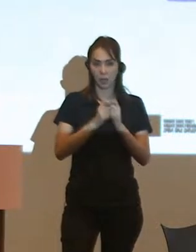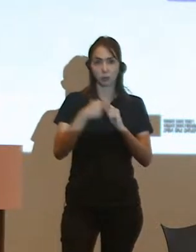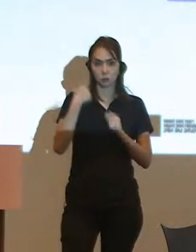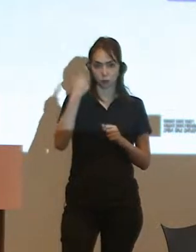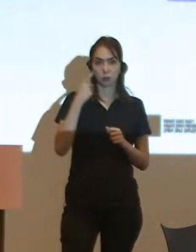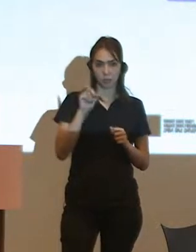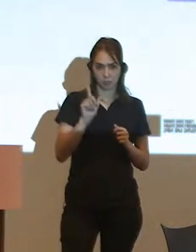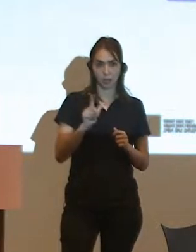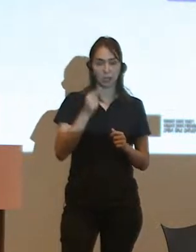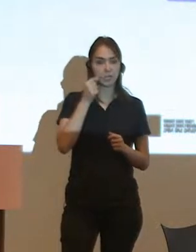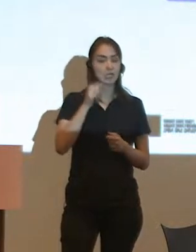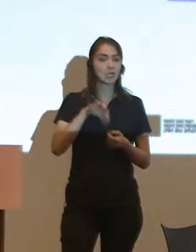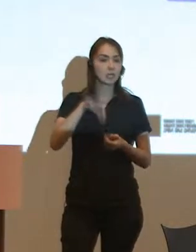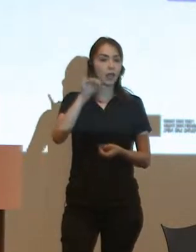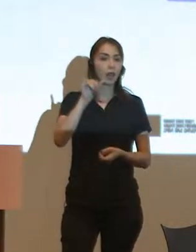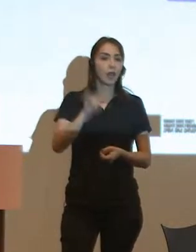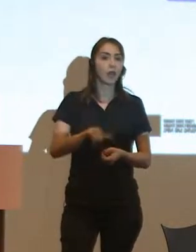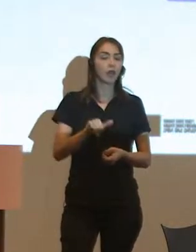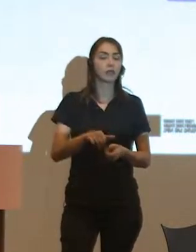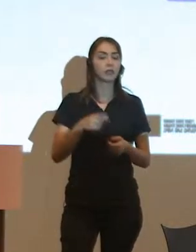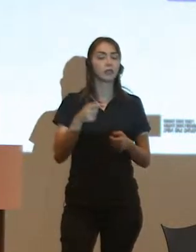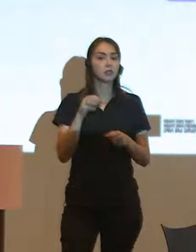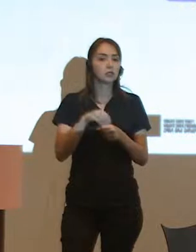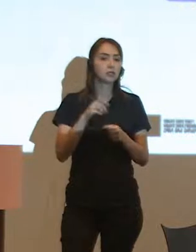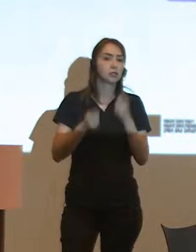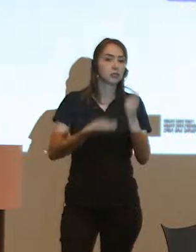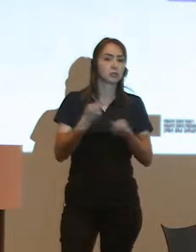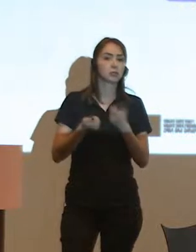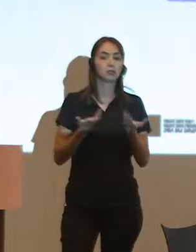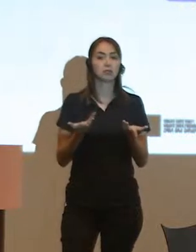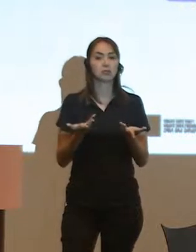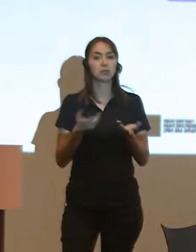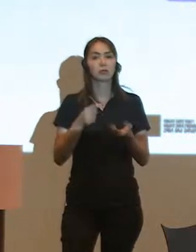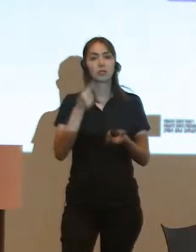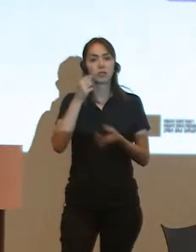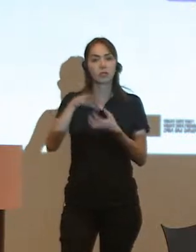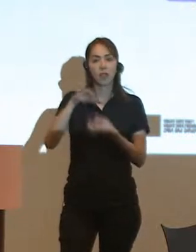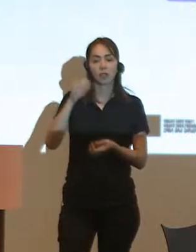is international and national solidarity